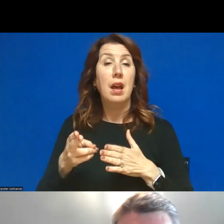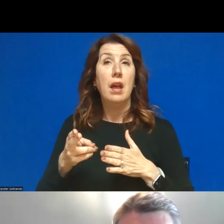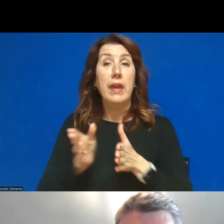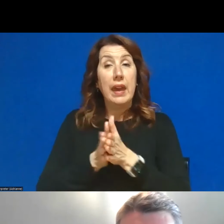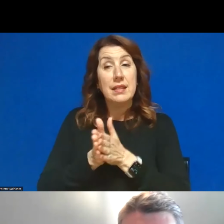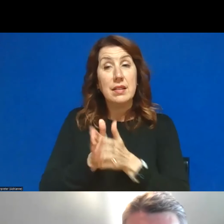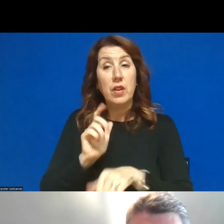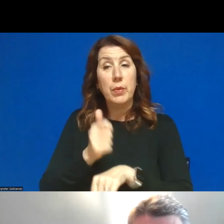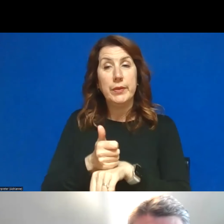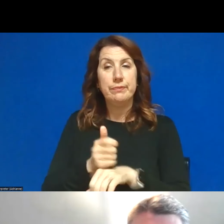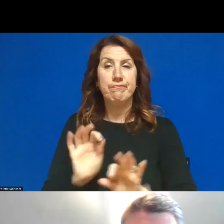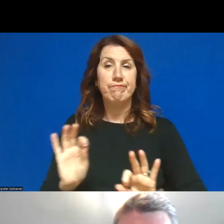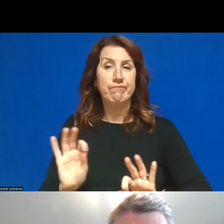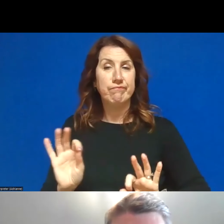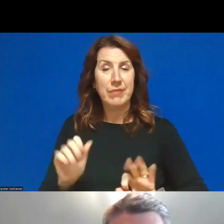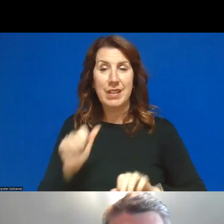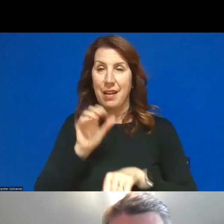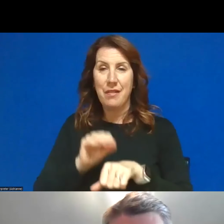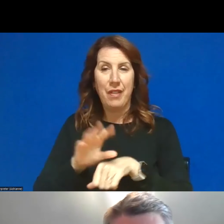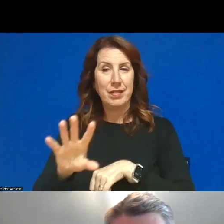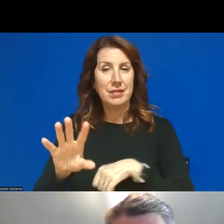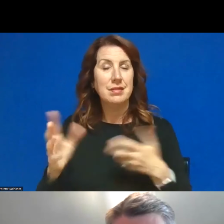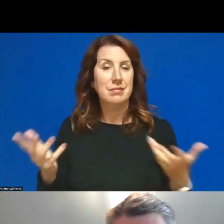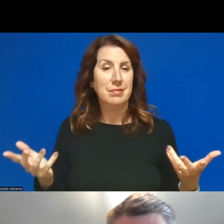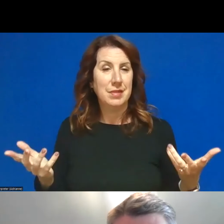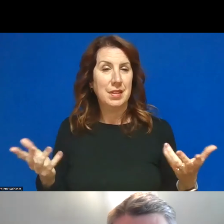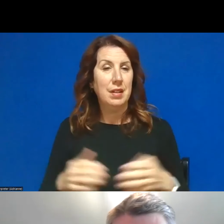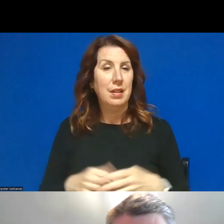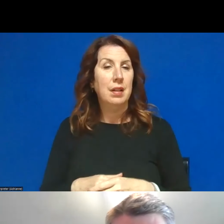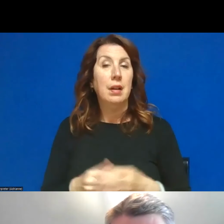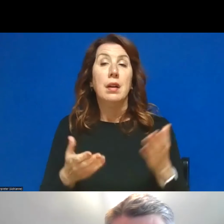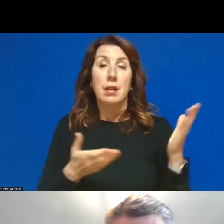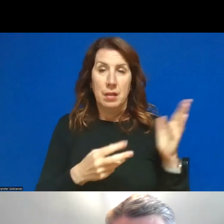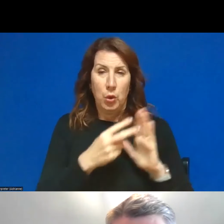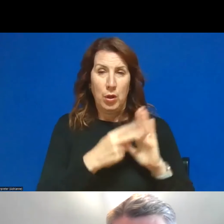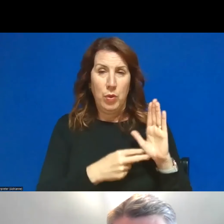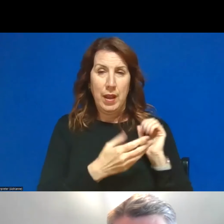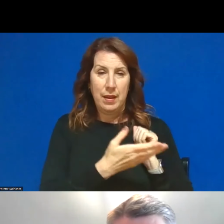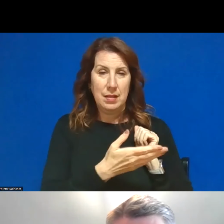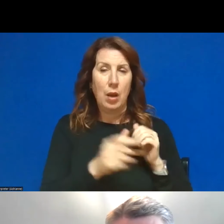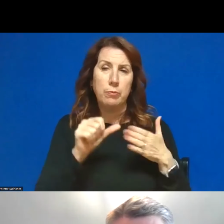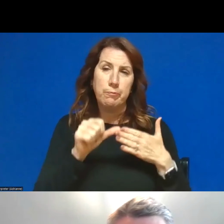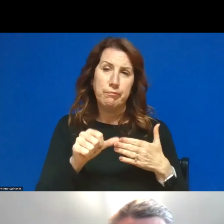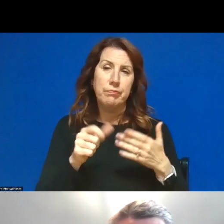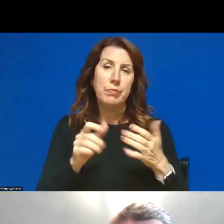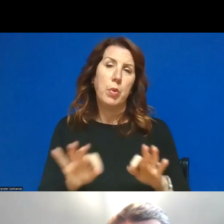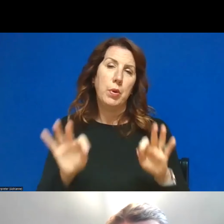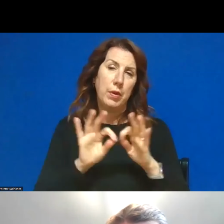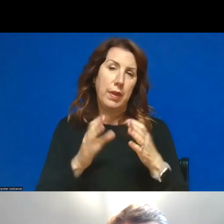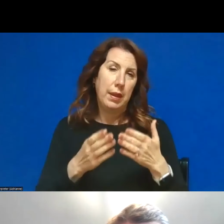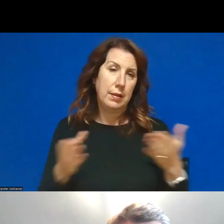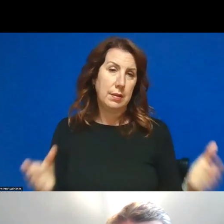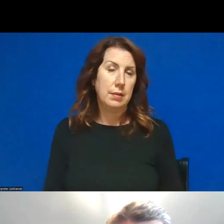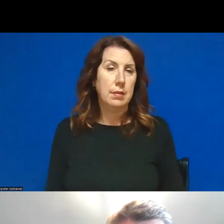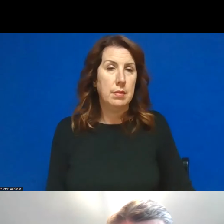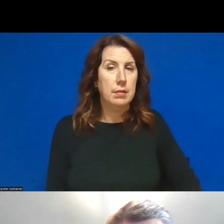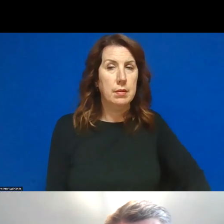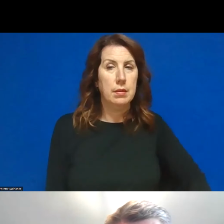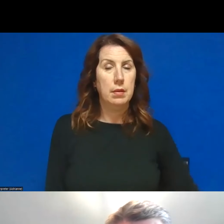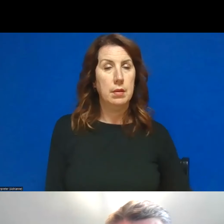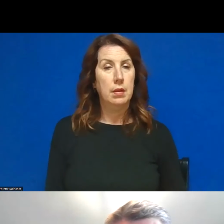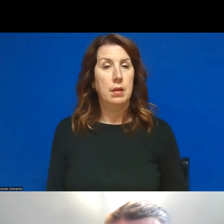have a big effect. I'll direct you to the bullet points on the slide, which I'll pick out the big ones. So